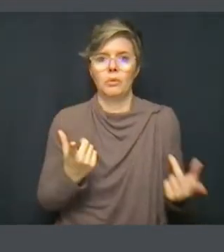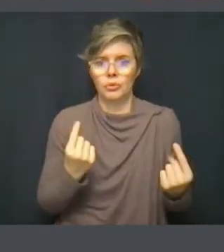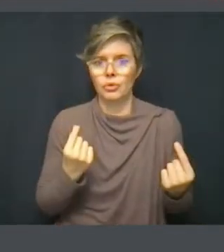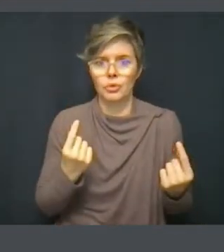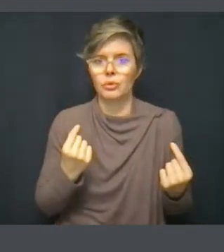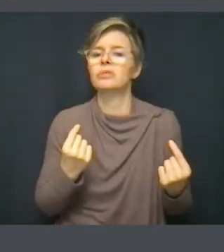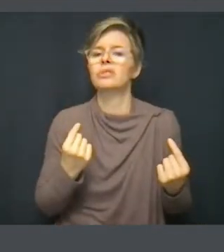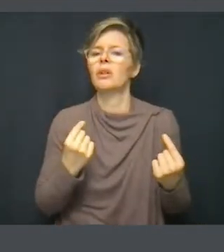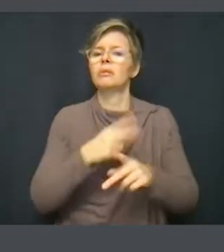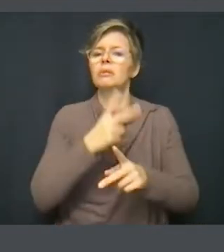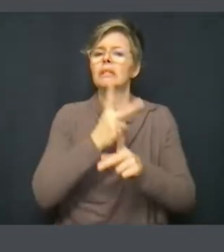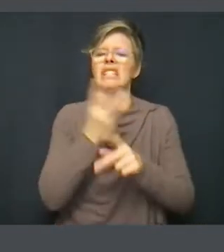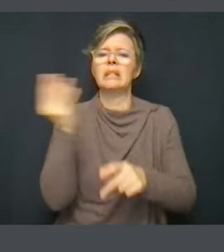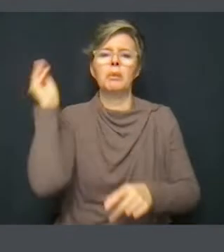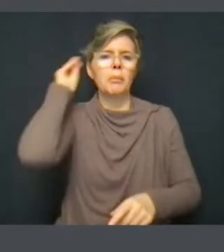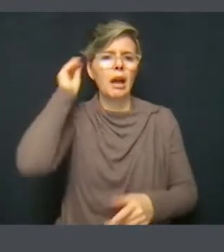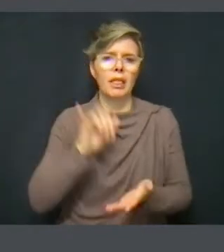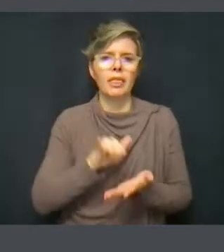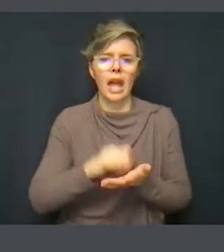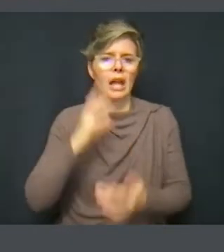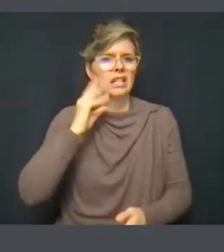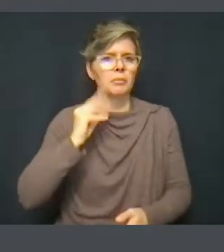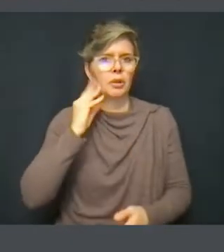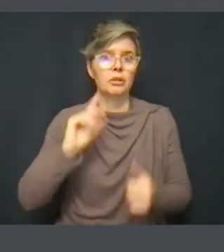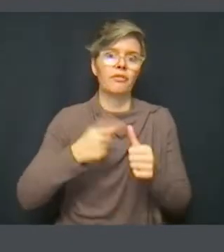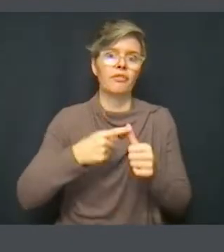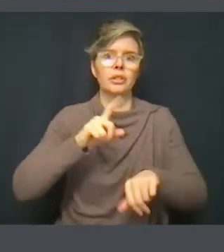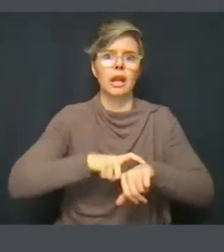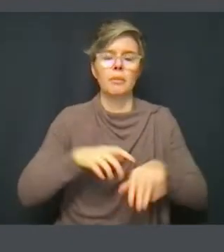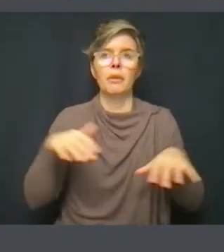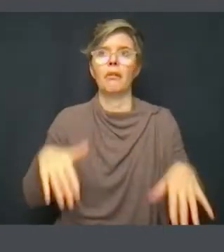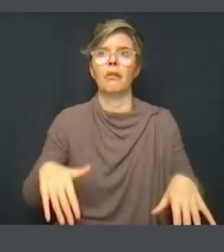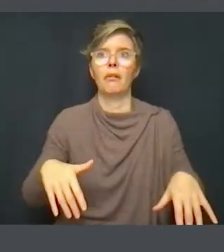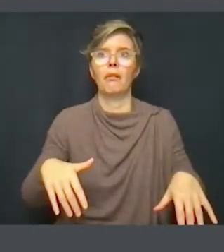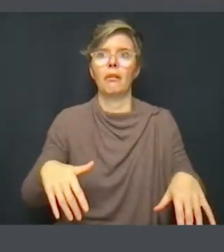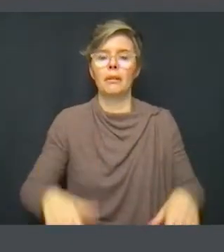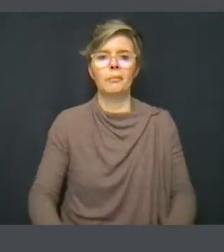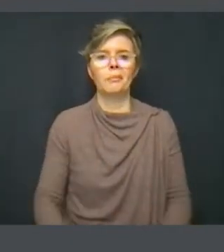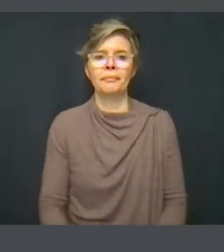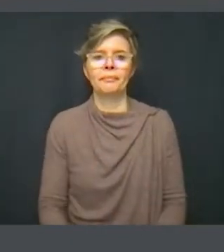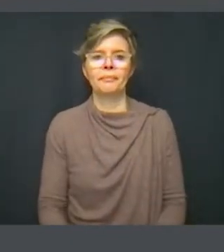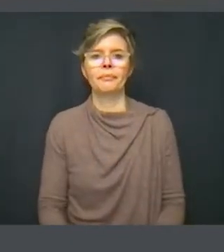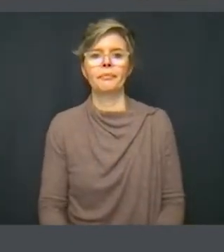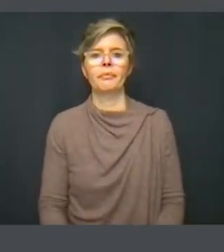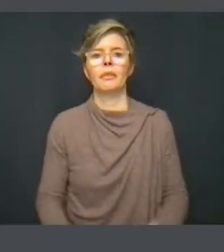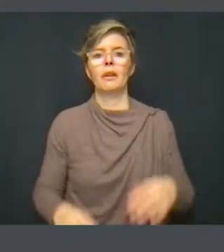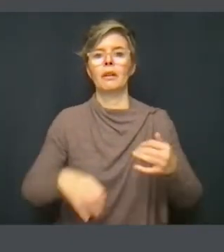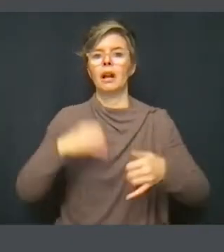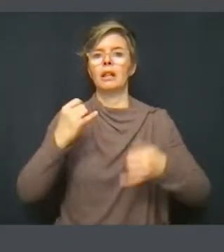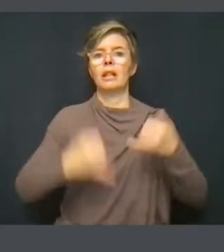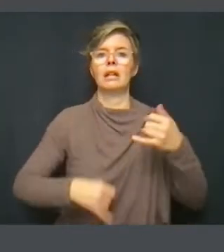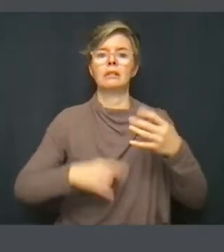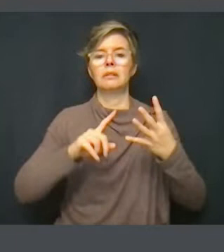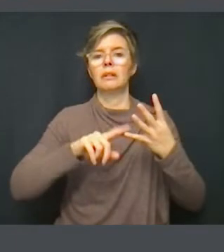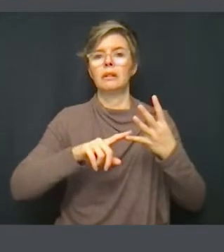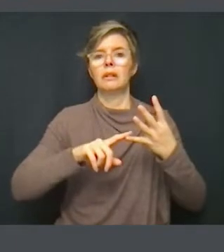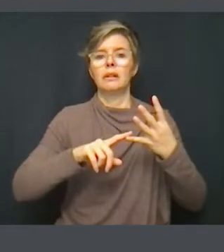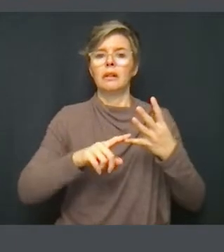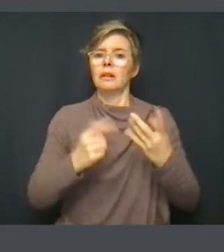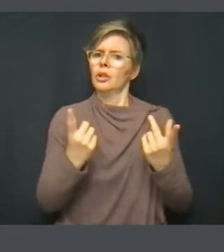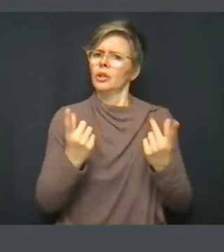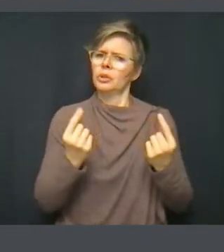test kids who have never been tested before. And then finally, what kinds of things can you do as a